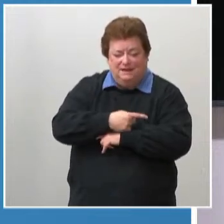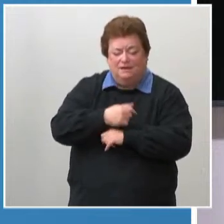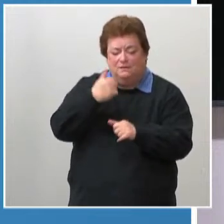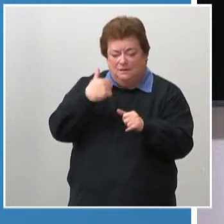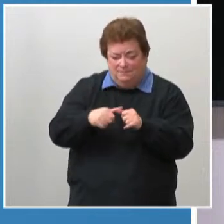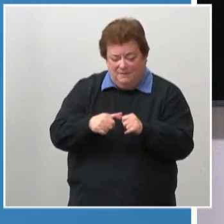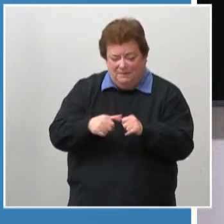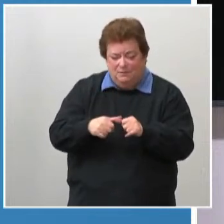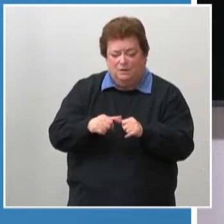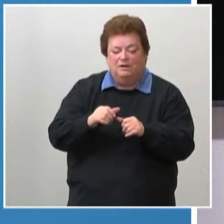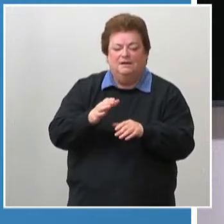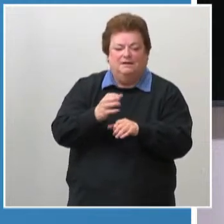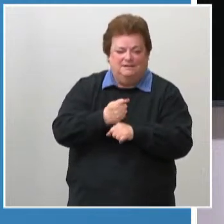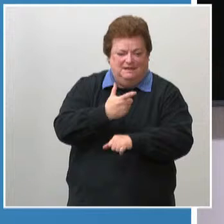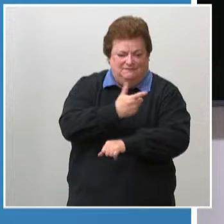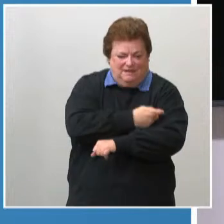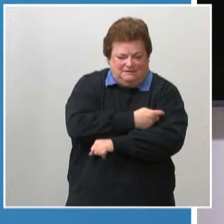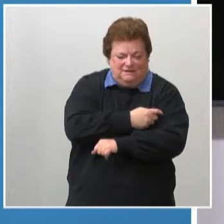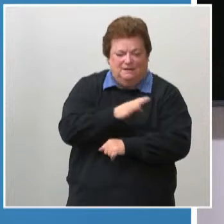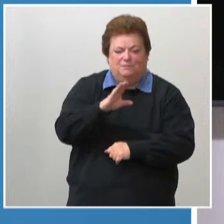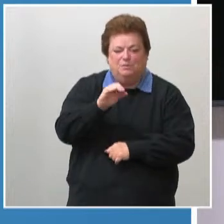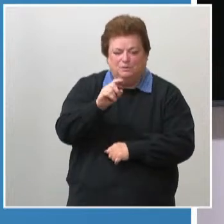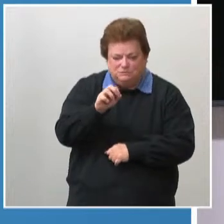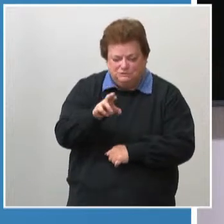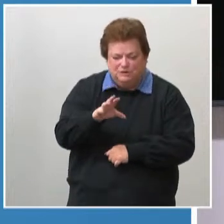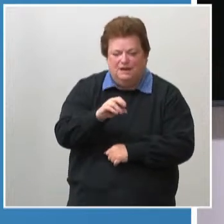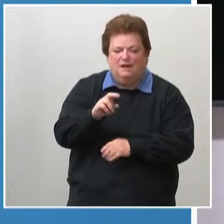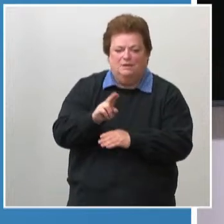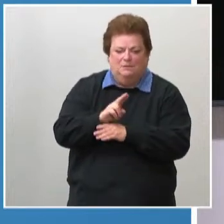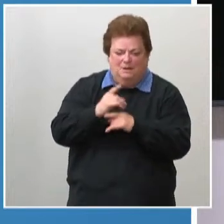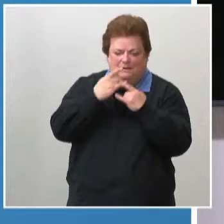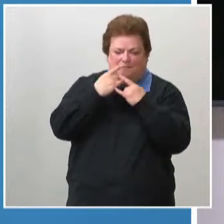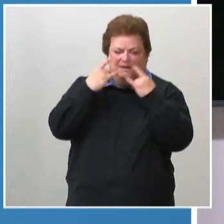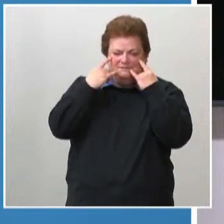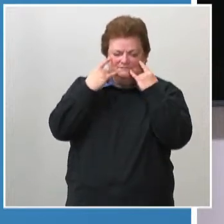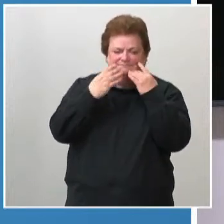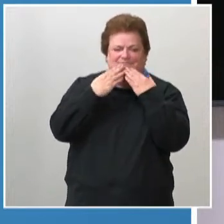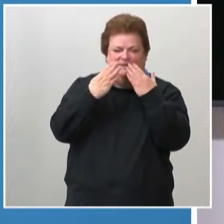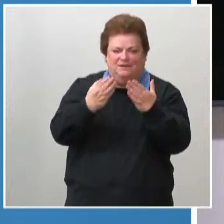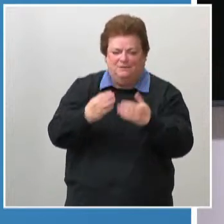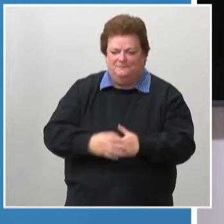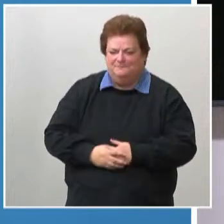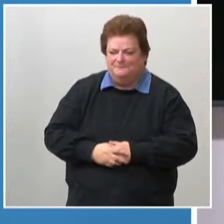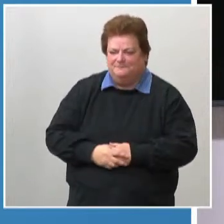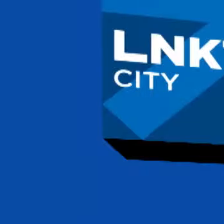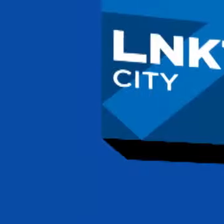Remember to get vaccinated, get your booster, and wear a mask. Thank you.